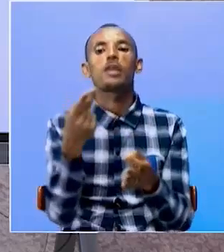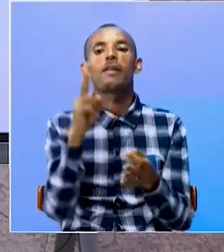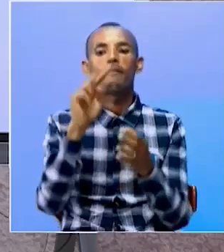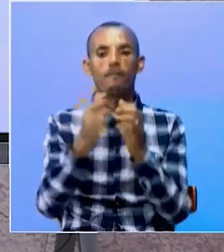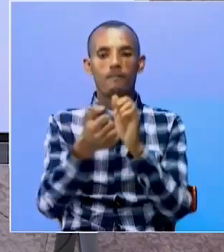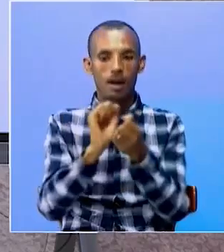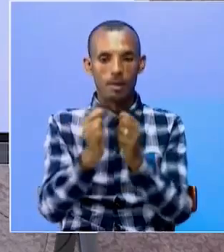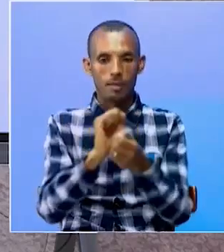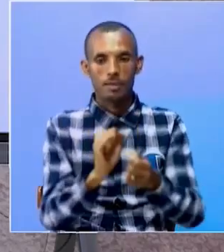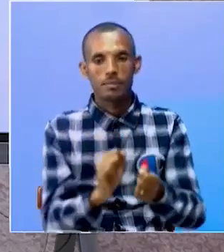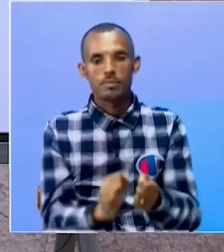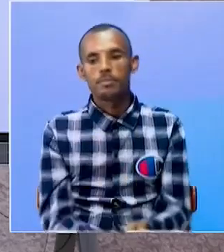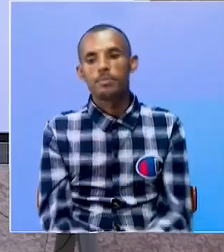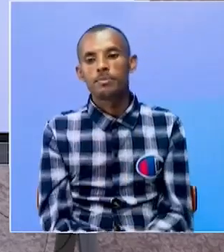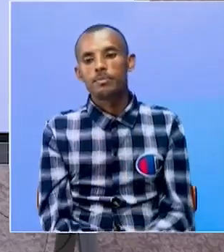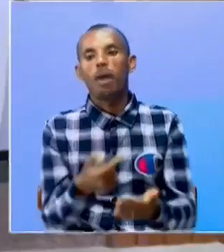variables?